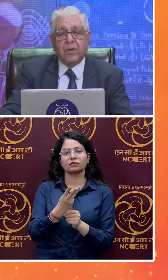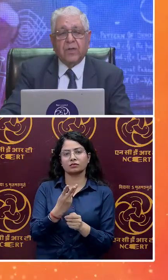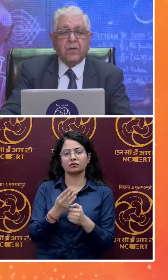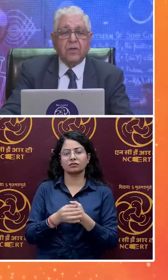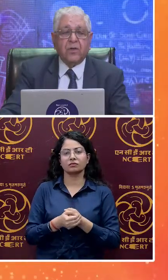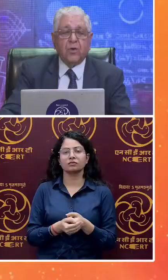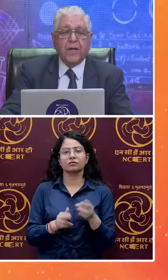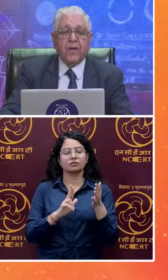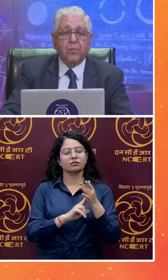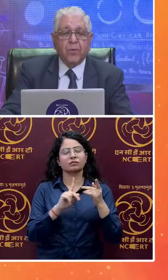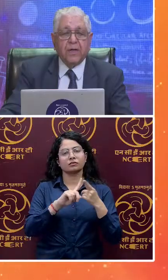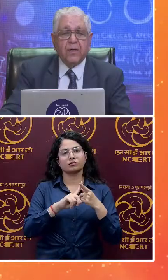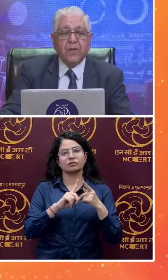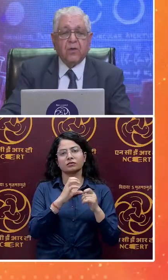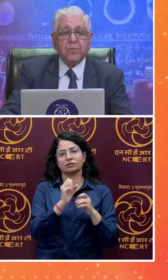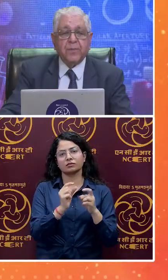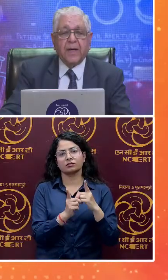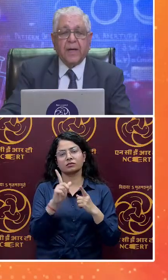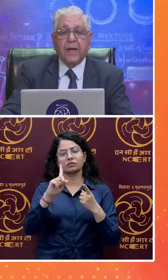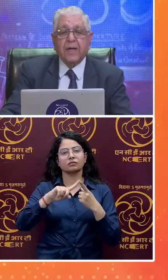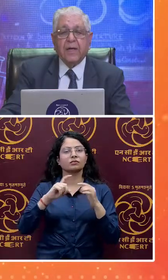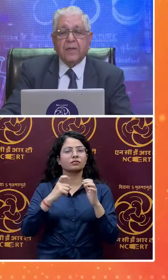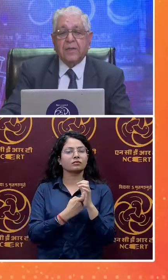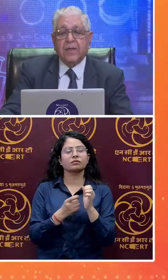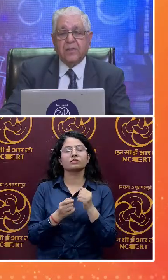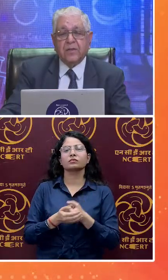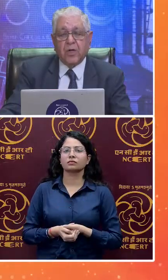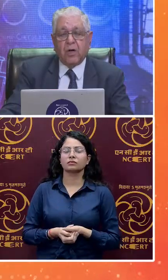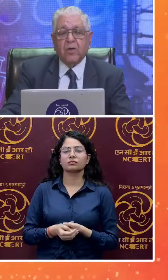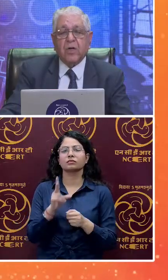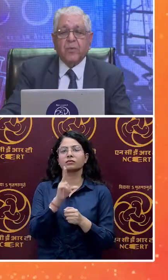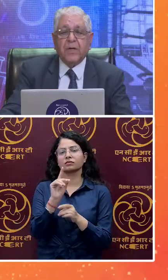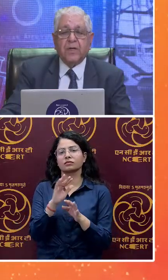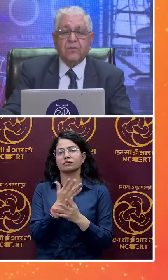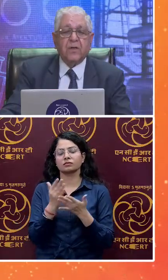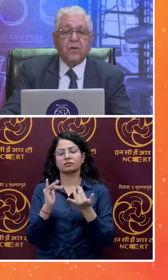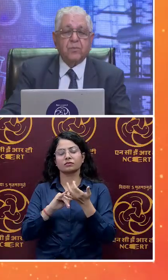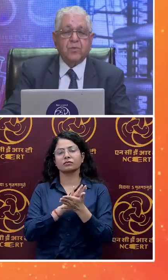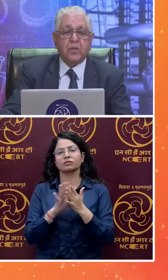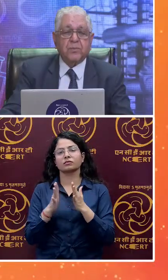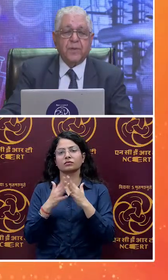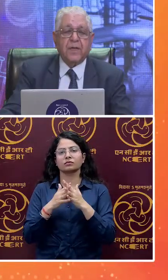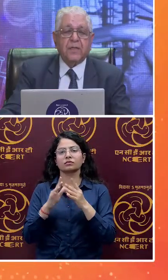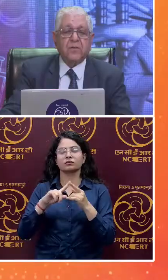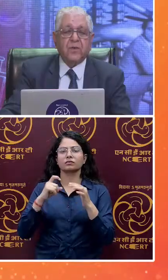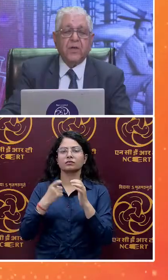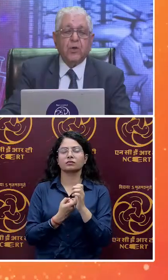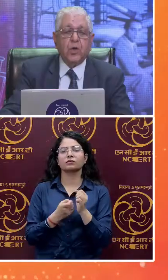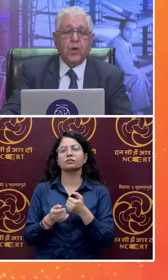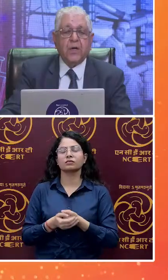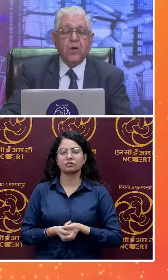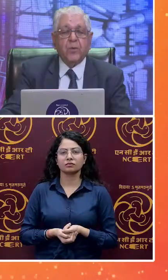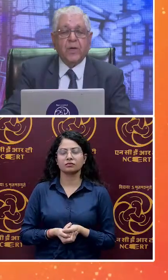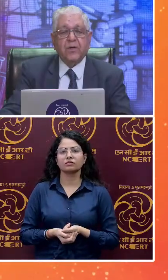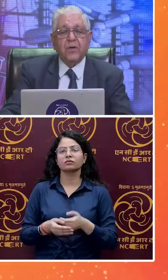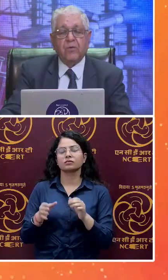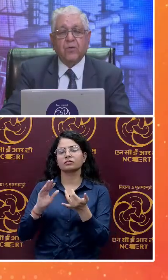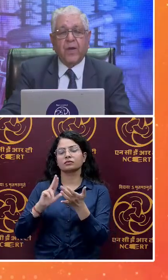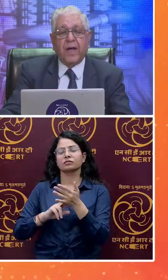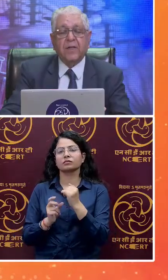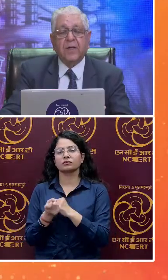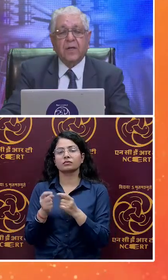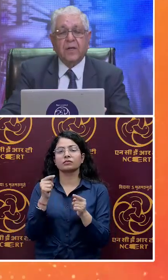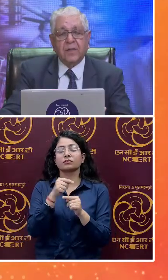the nucleonic component of the cosmic ray, the shower component of the cosmic ray. So, for the nucleonic component, you